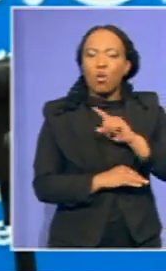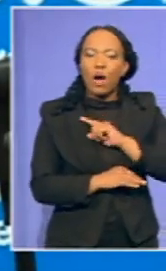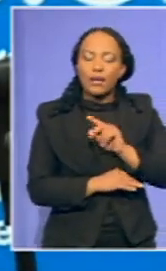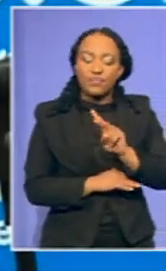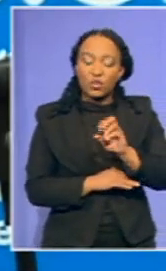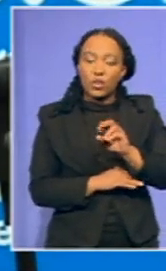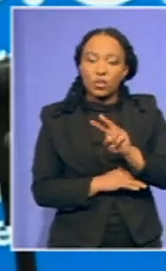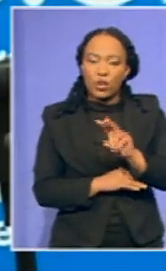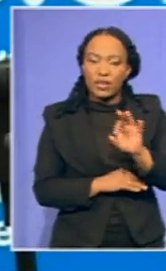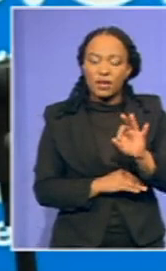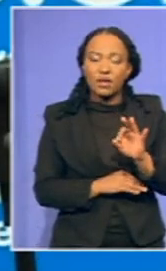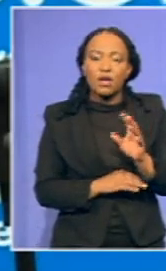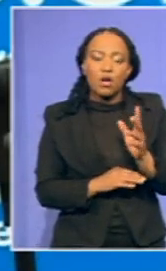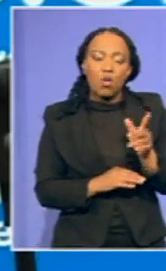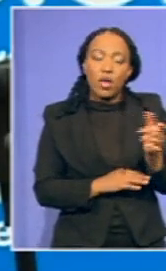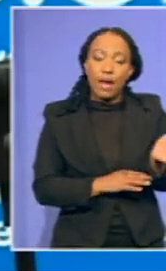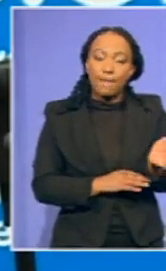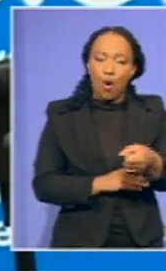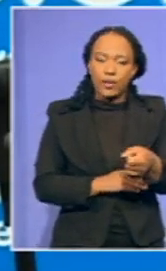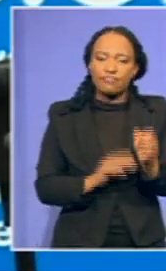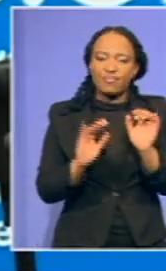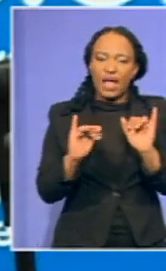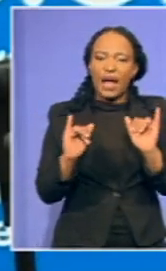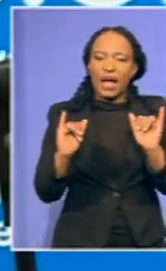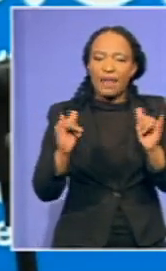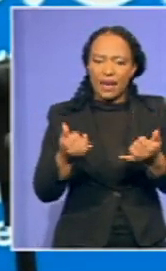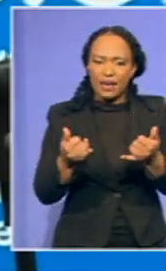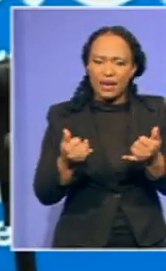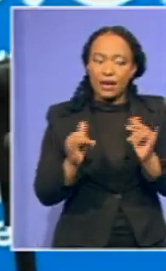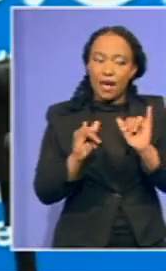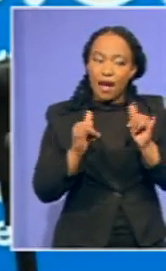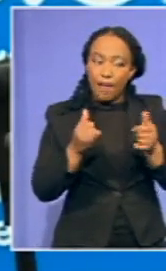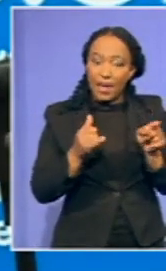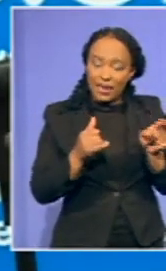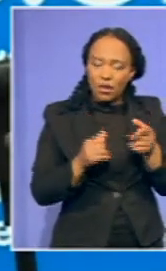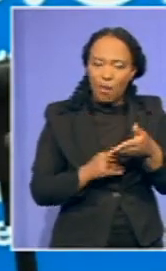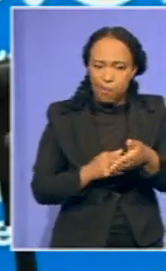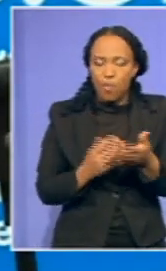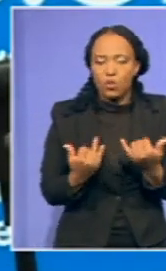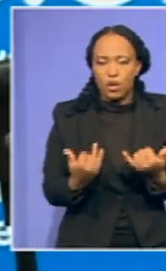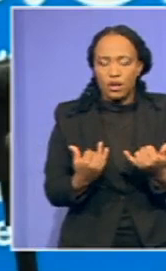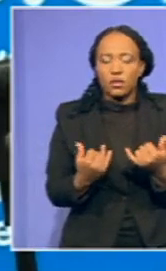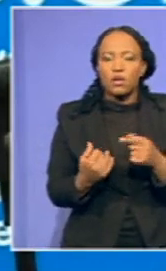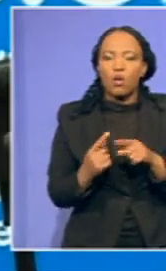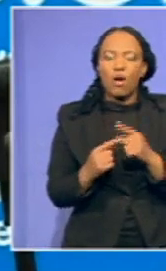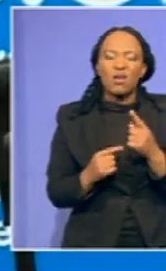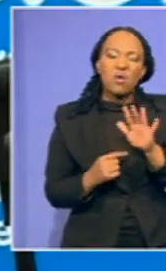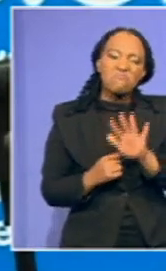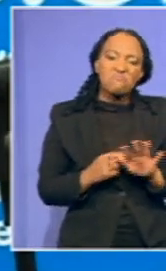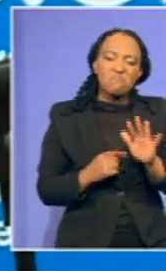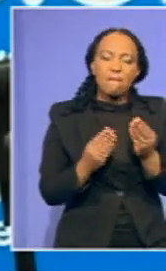contractor. They are with us today. And for material to be ordered, we estimate 1 month. But because